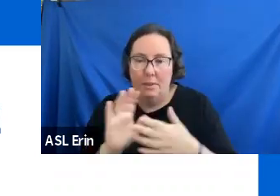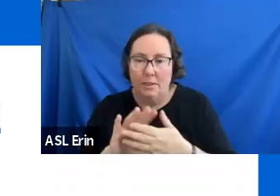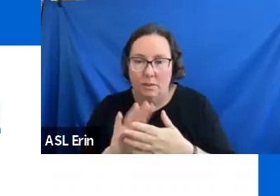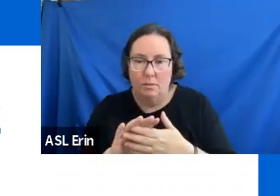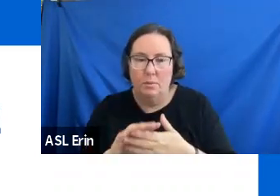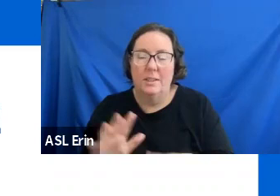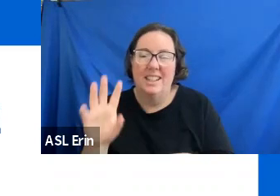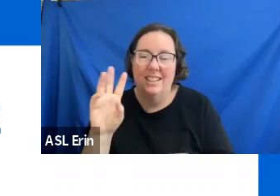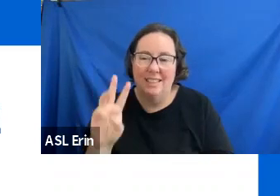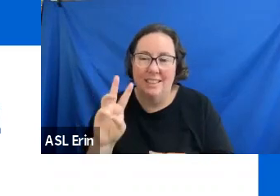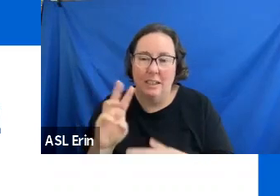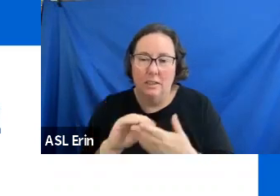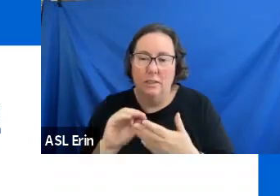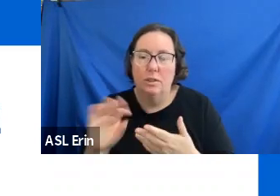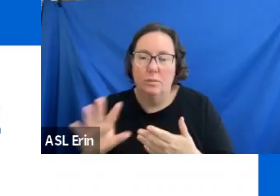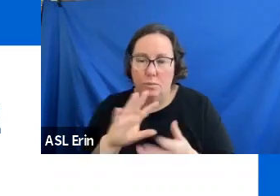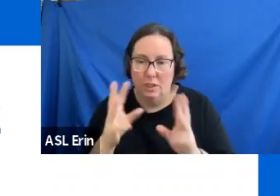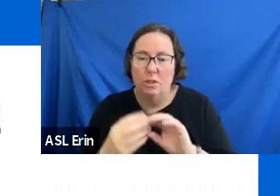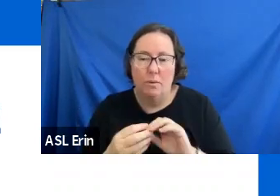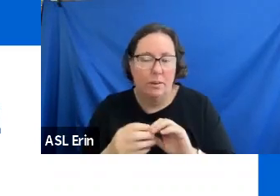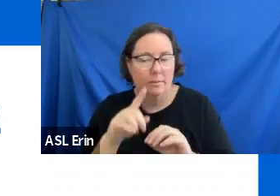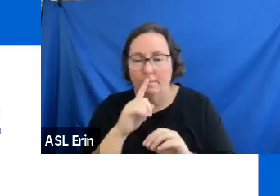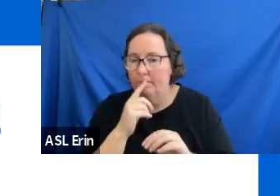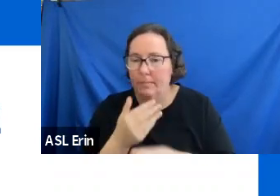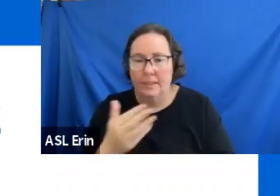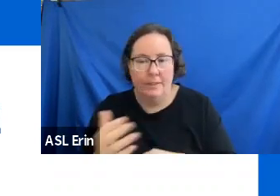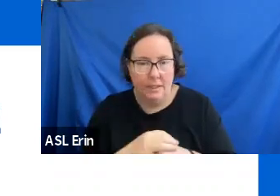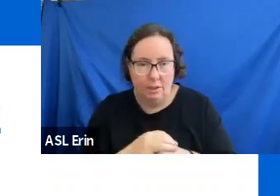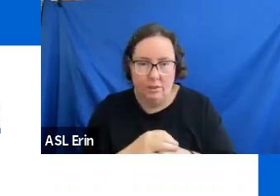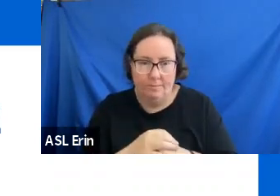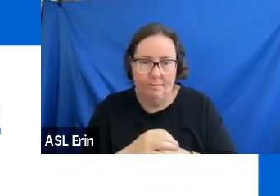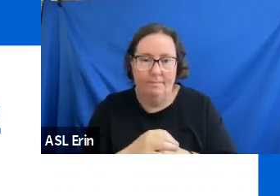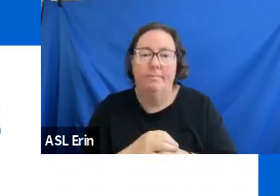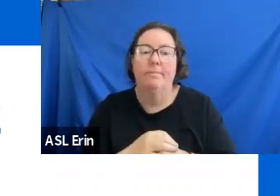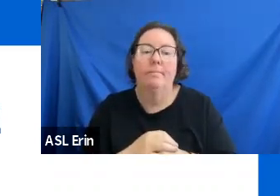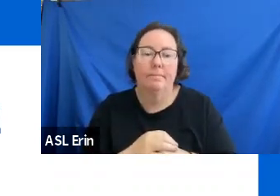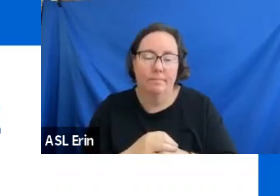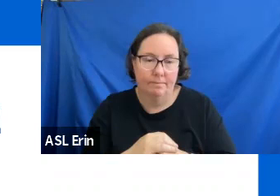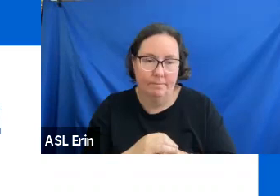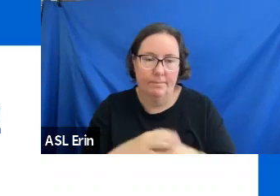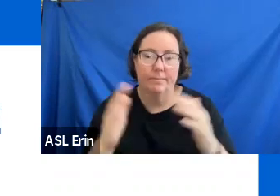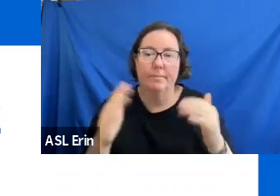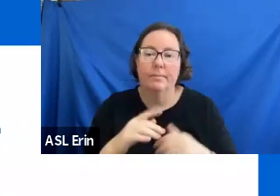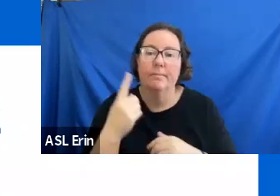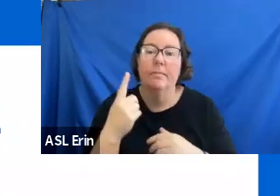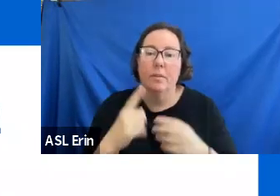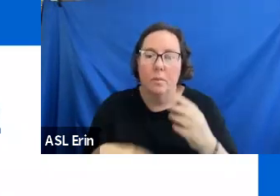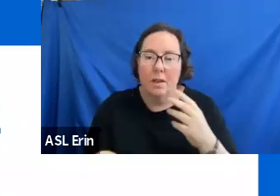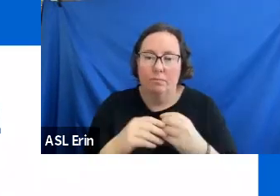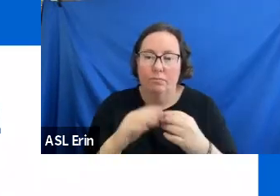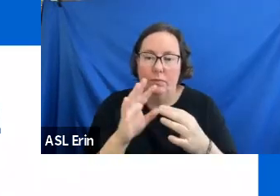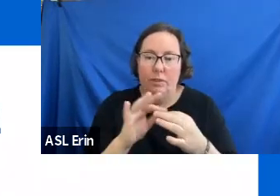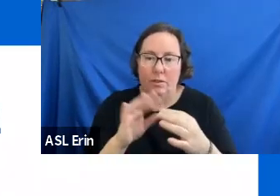6 applicants, none of whom received an invitation. We also have a note that